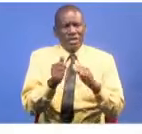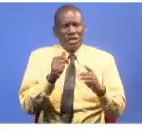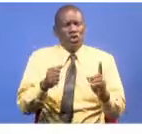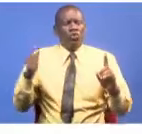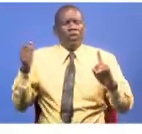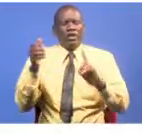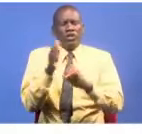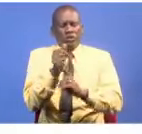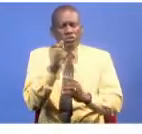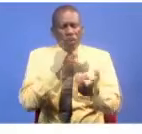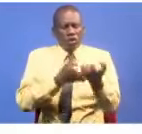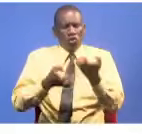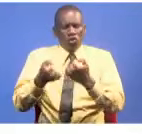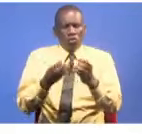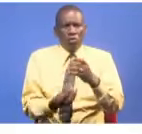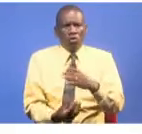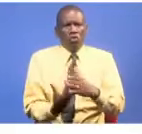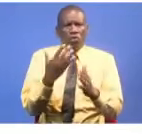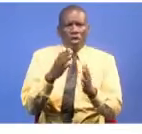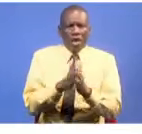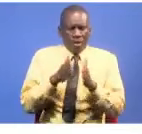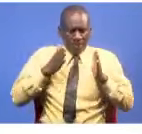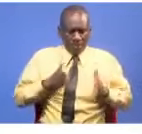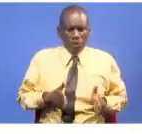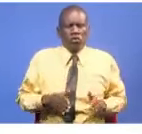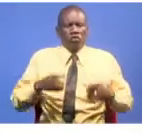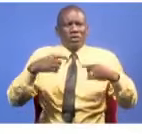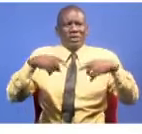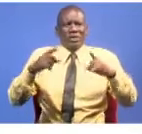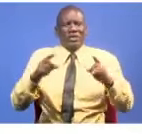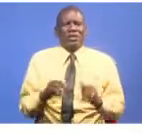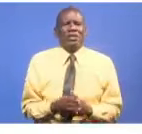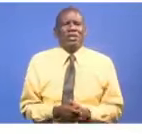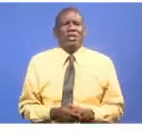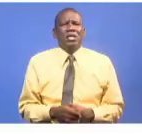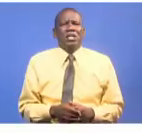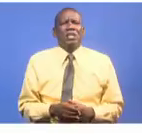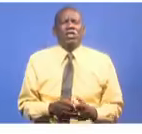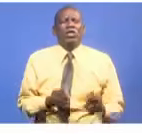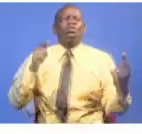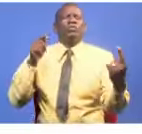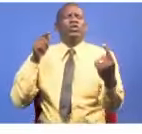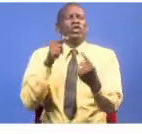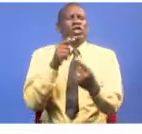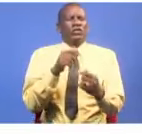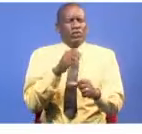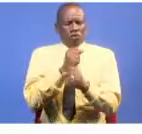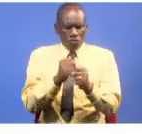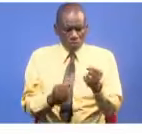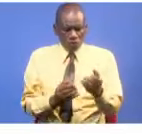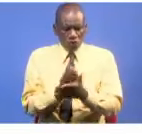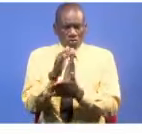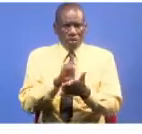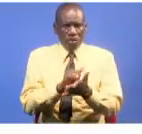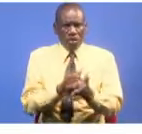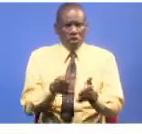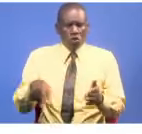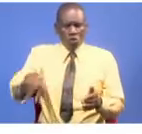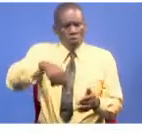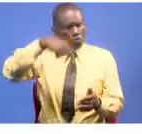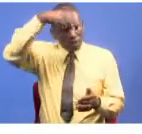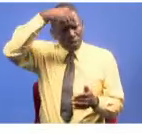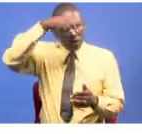achieving economic growth and personal success. The ultimate goal is to ensure that we